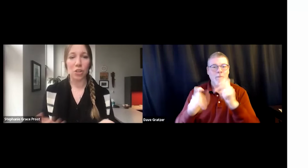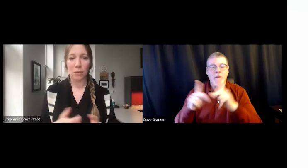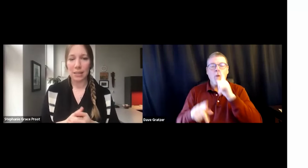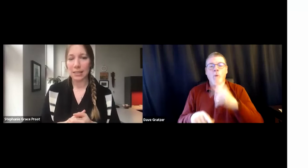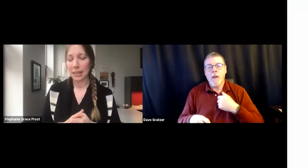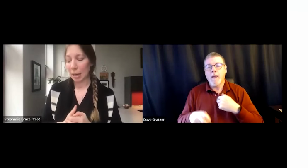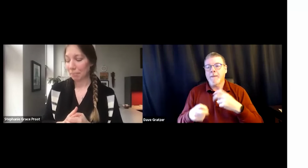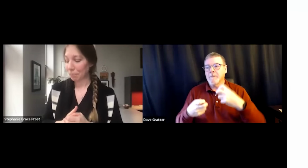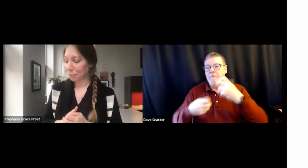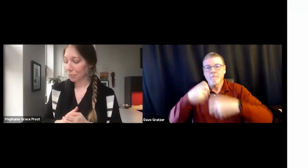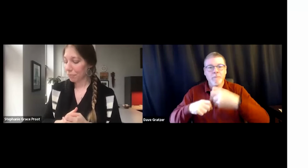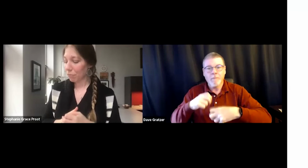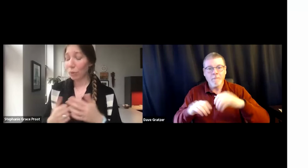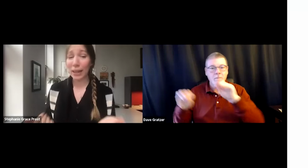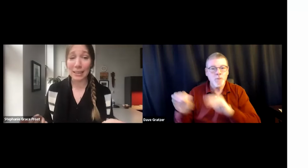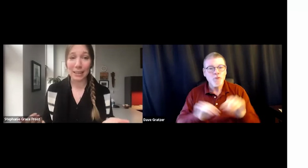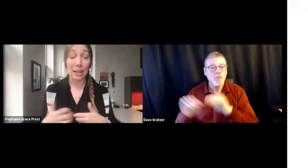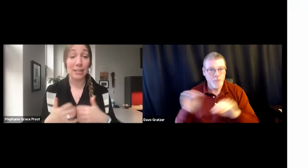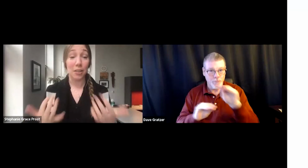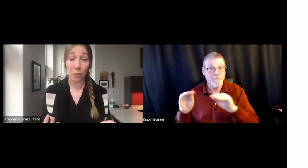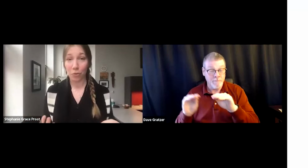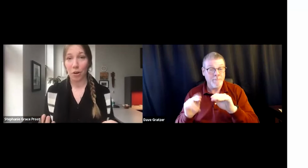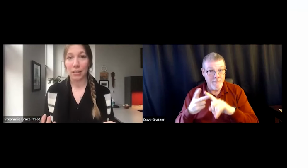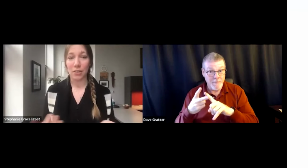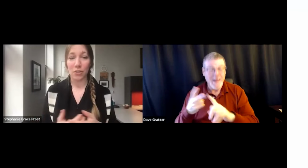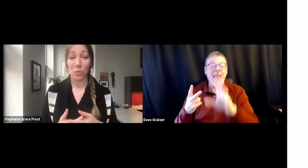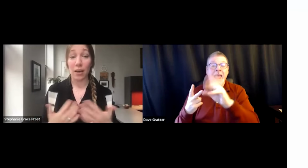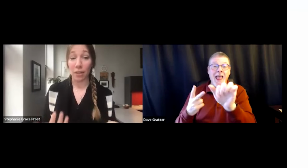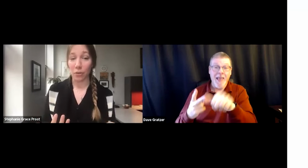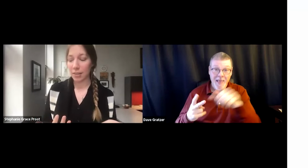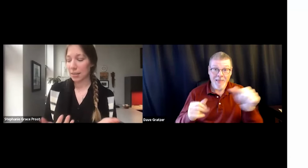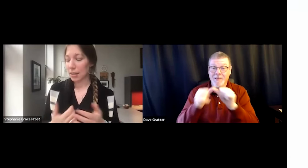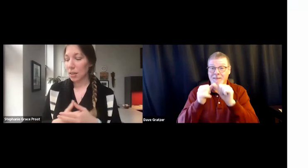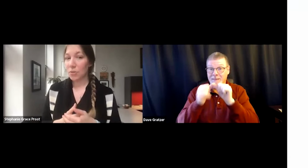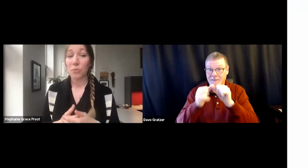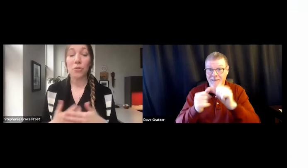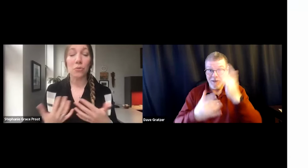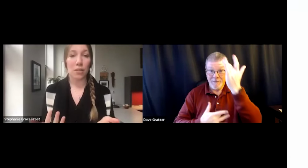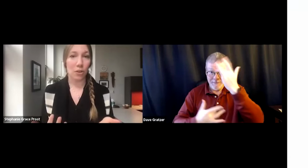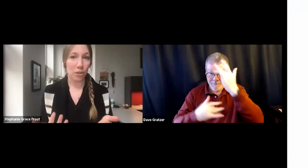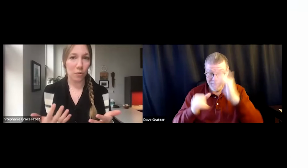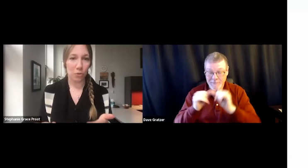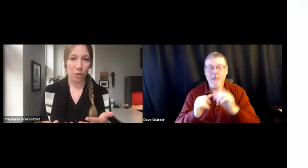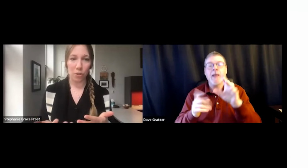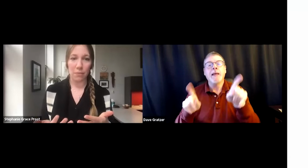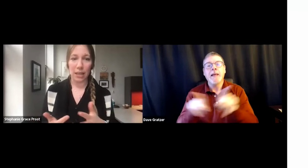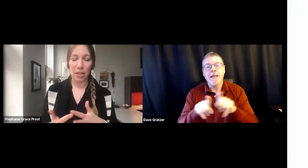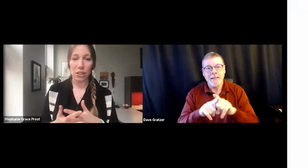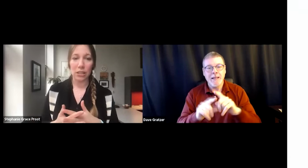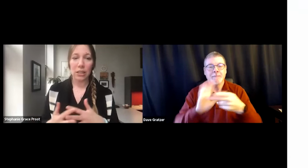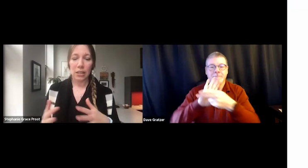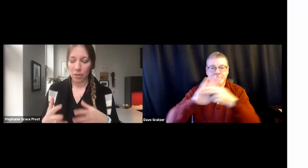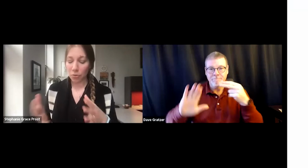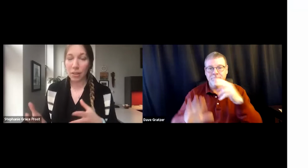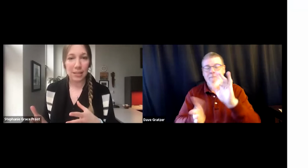mobility issues, things like that. Relatedly, as the number of chronic conditions we have increases, so too does our use of prescription